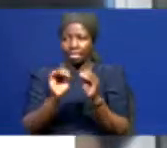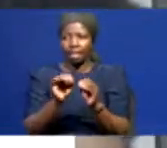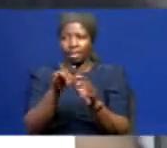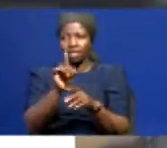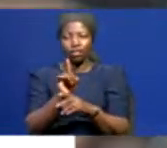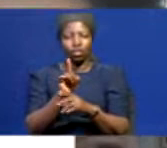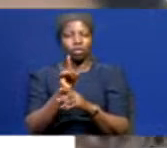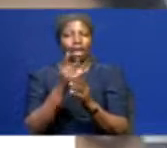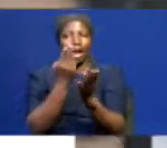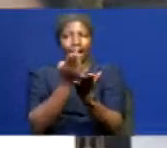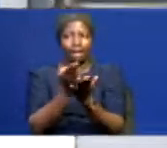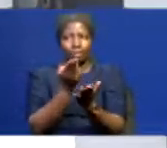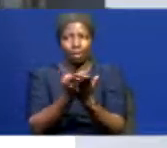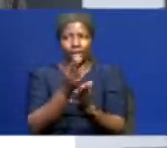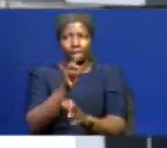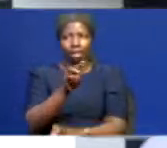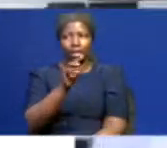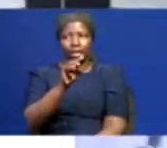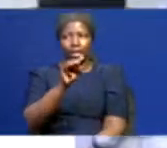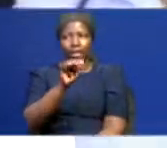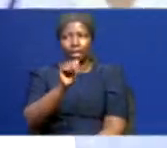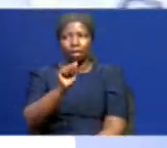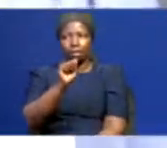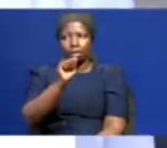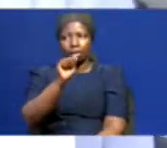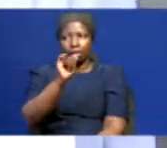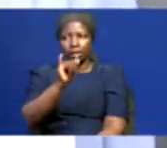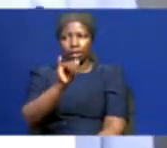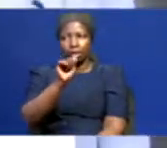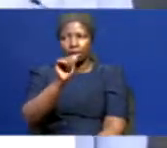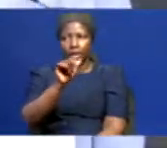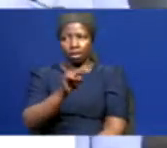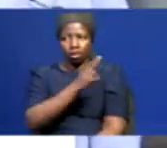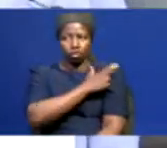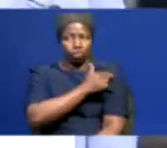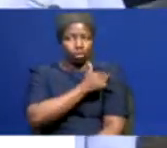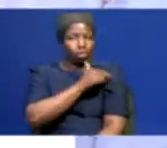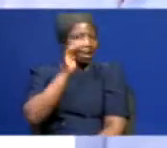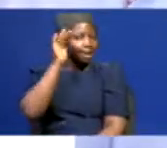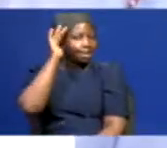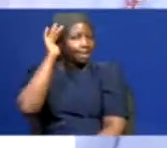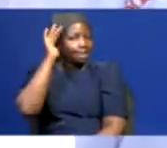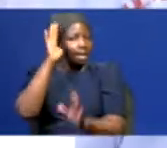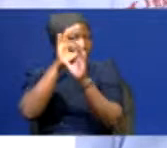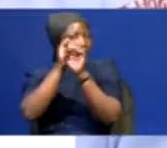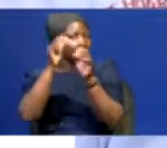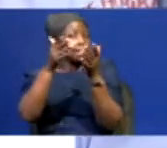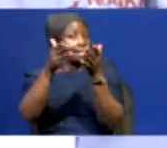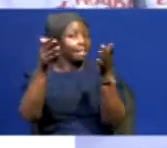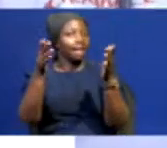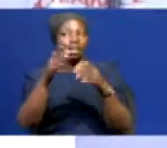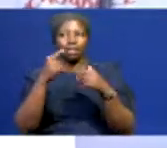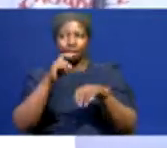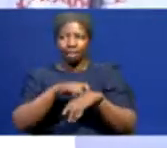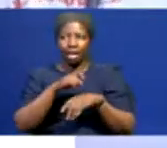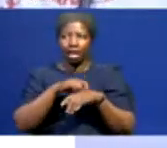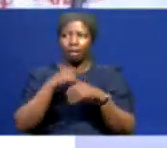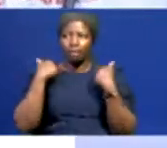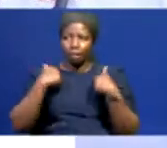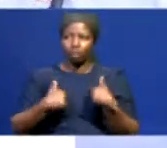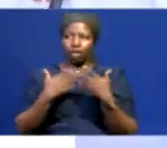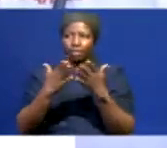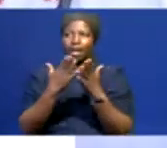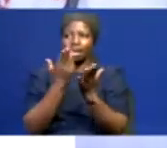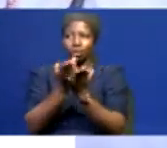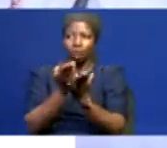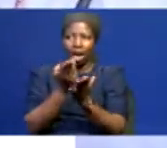admitted at Mayan Lifestyle Hospital, happened to hear about the whereabouts of the president. Nikiwa hapa tu kwa wadi juni hapa tu barabarani,